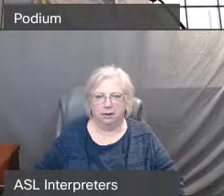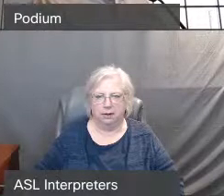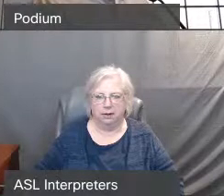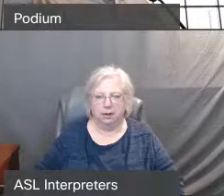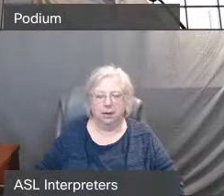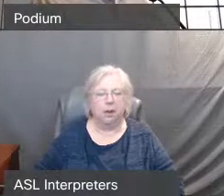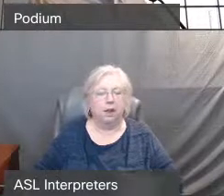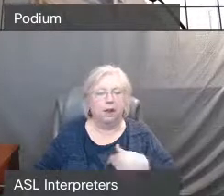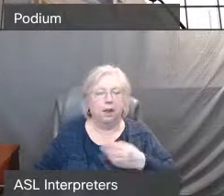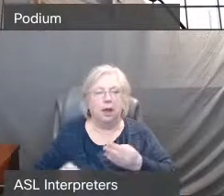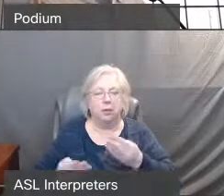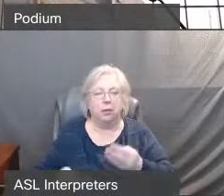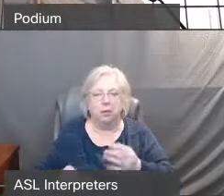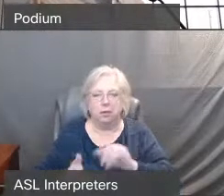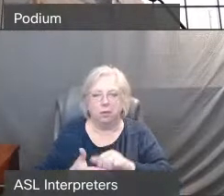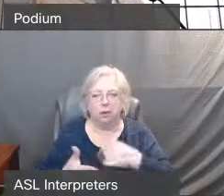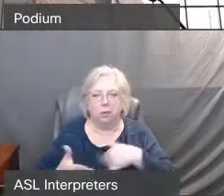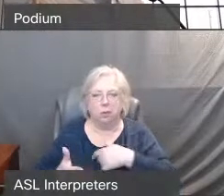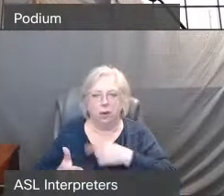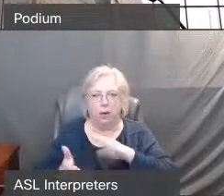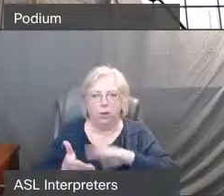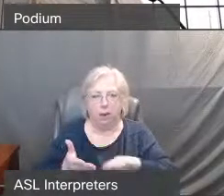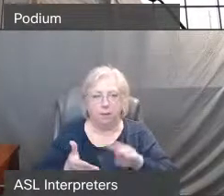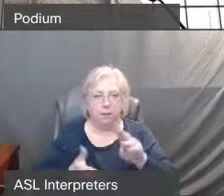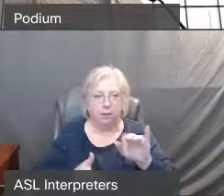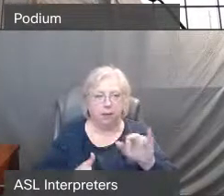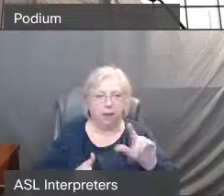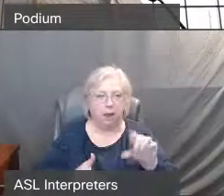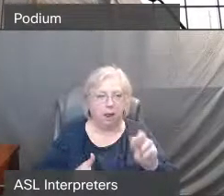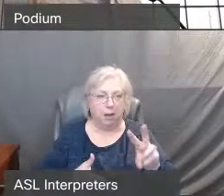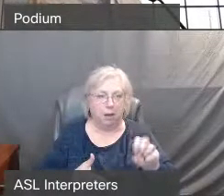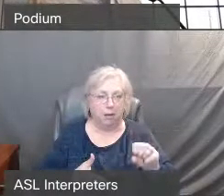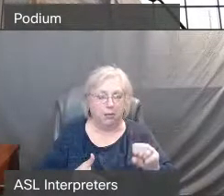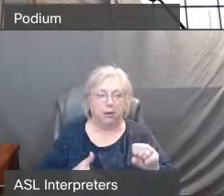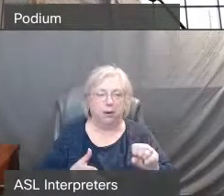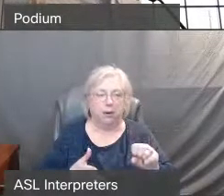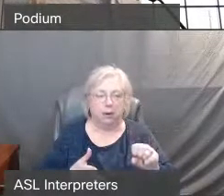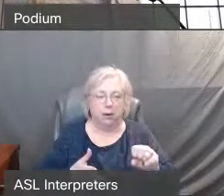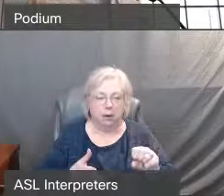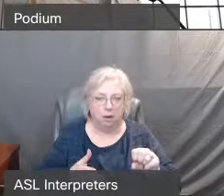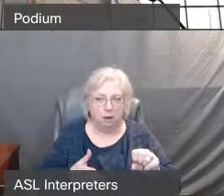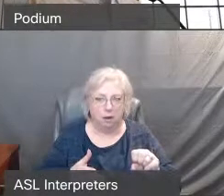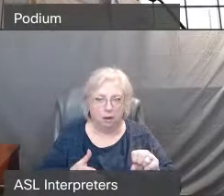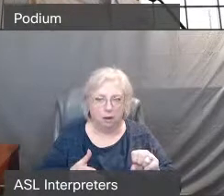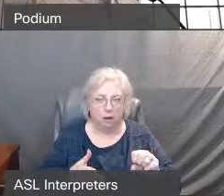I move that we waive the bylaws to permit,